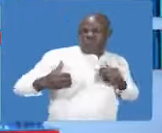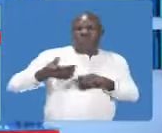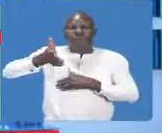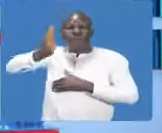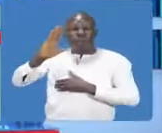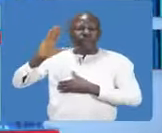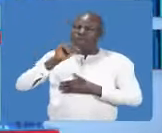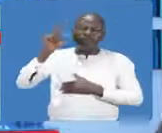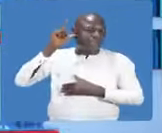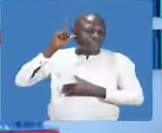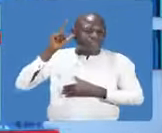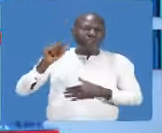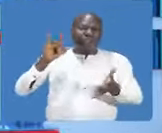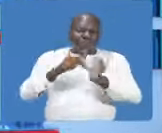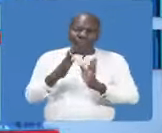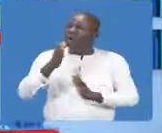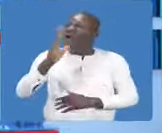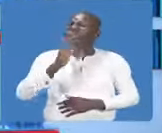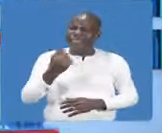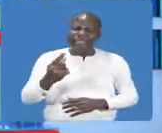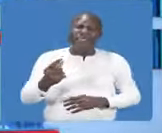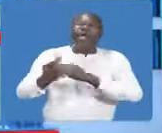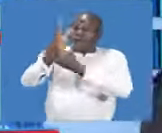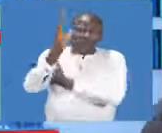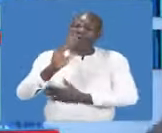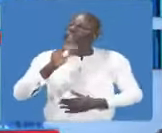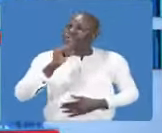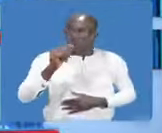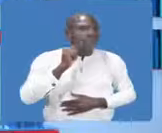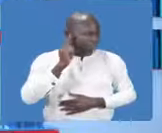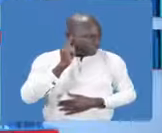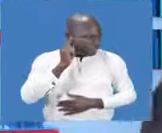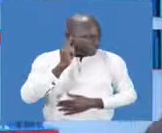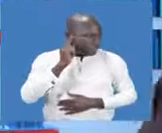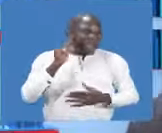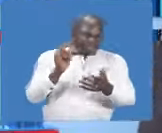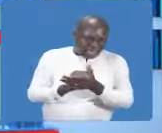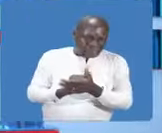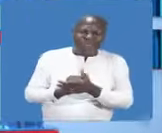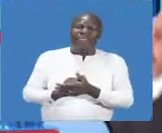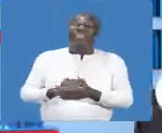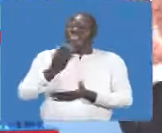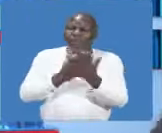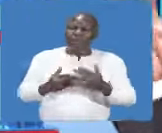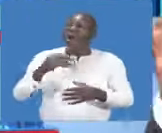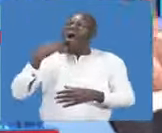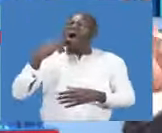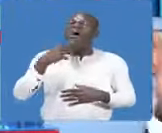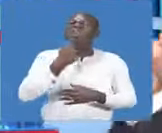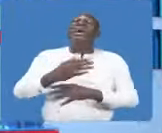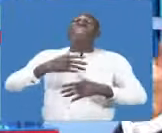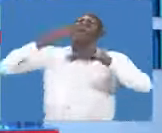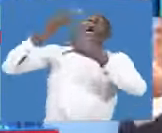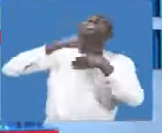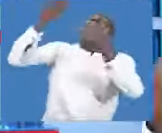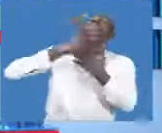ontie enti bible se nyame na so nsi ana okwa so demo a osofo okwa tumitiam yedede yedede yedede